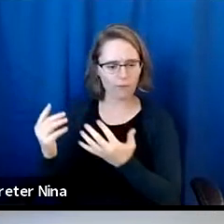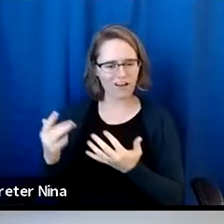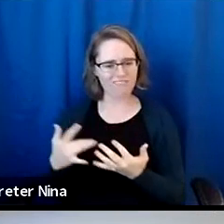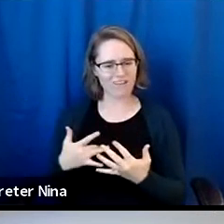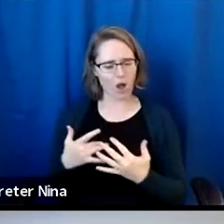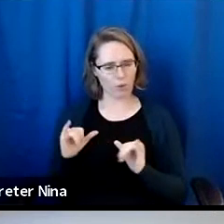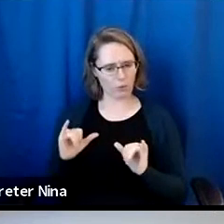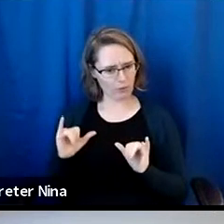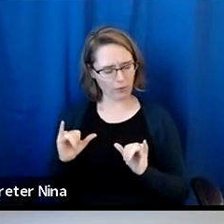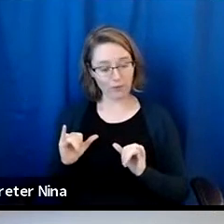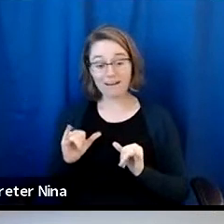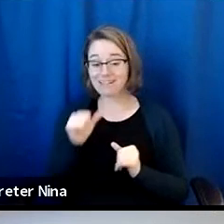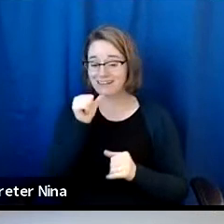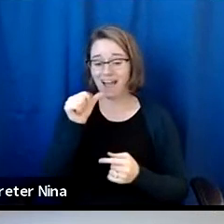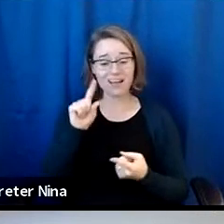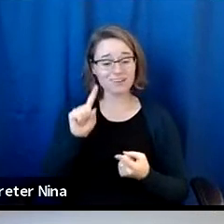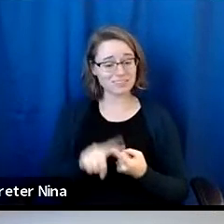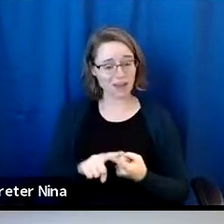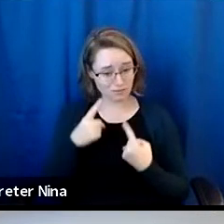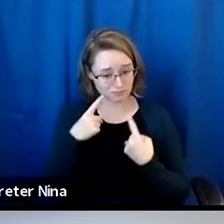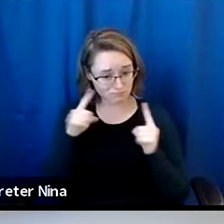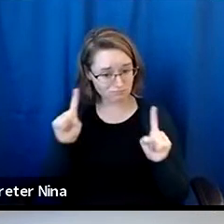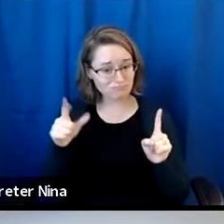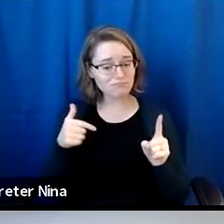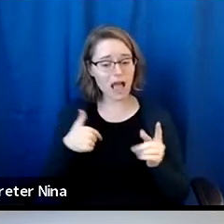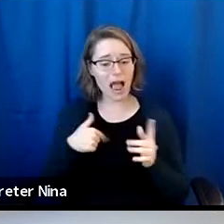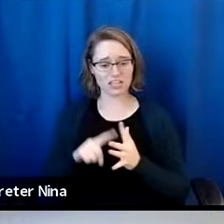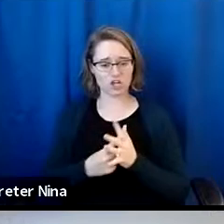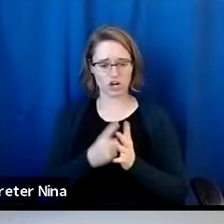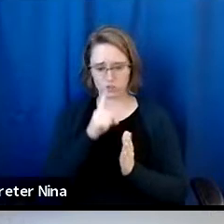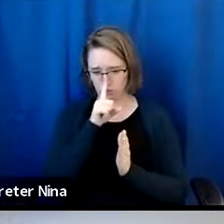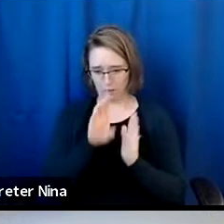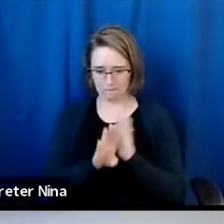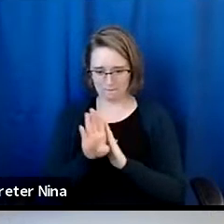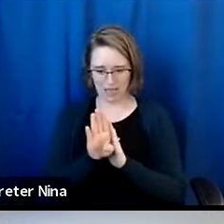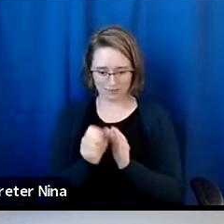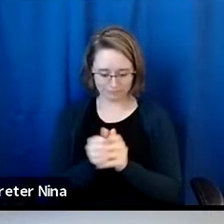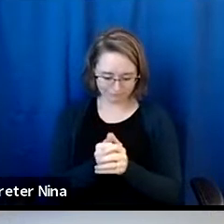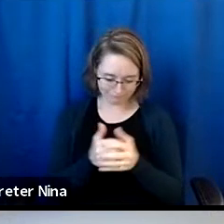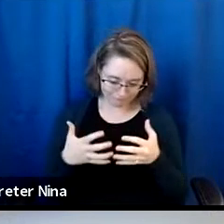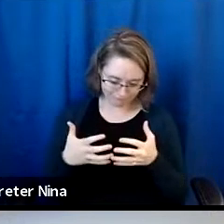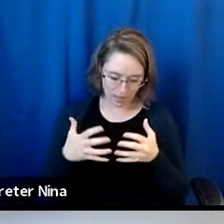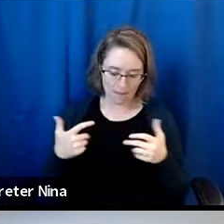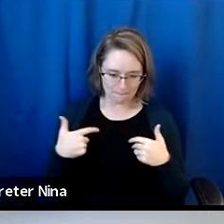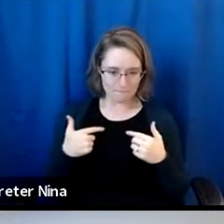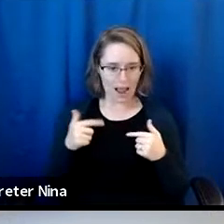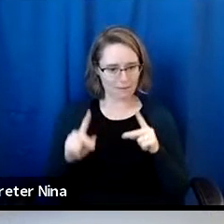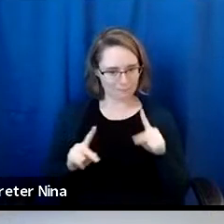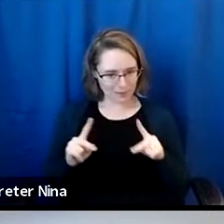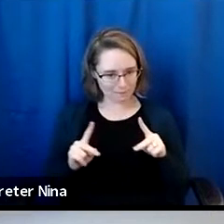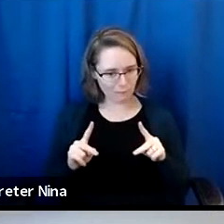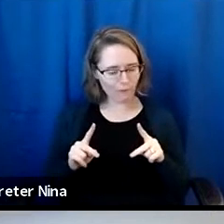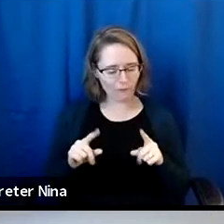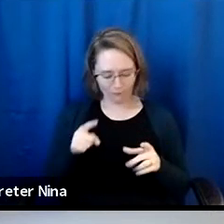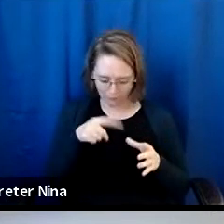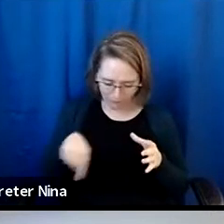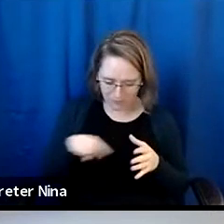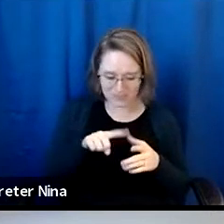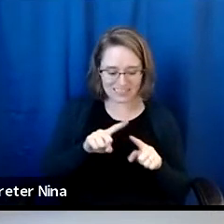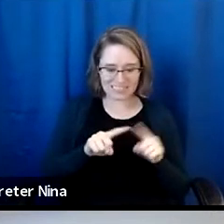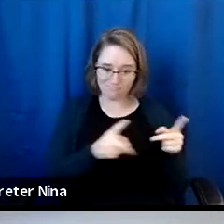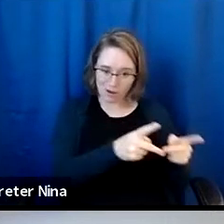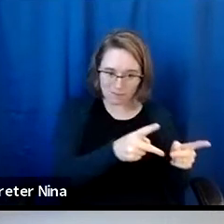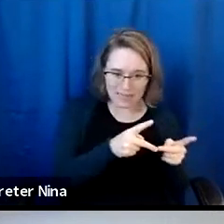wasn't until I started just building up my circle of people who were in different places and positions, and we had those